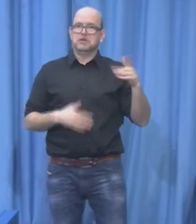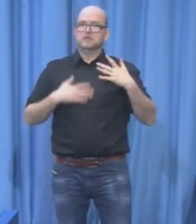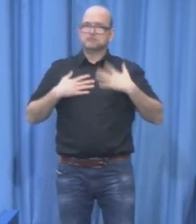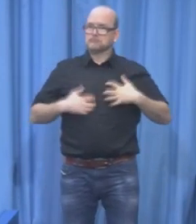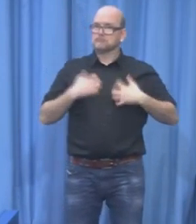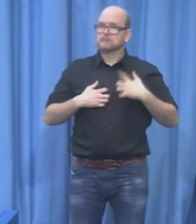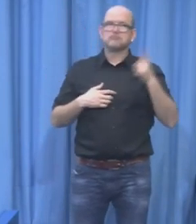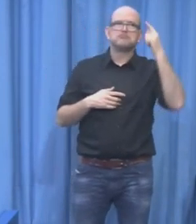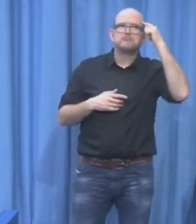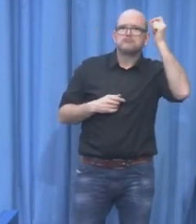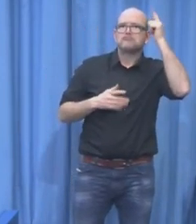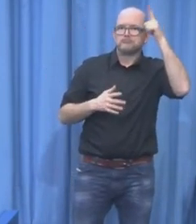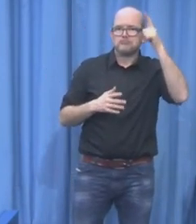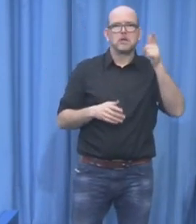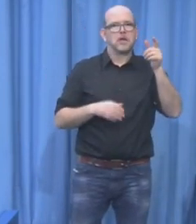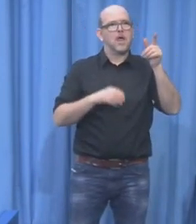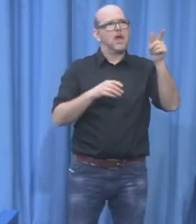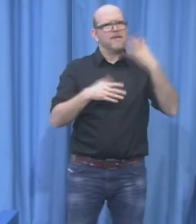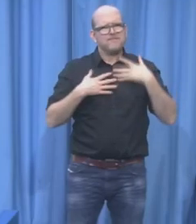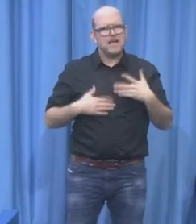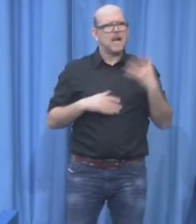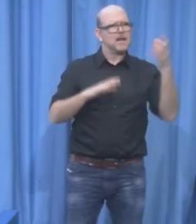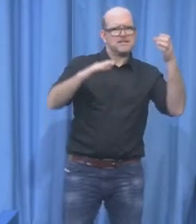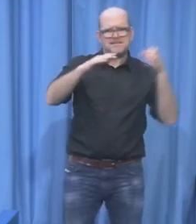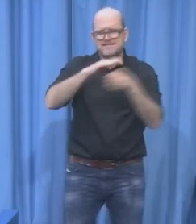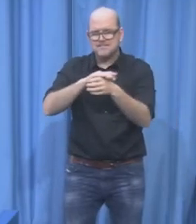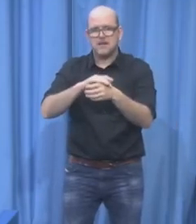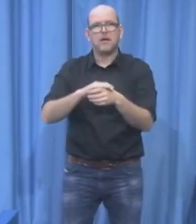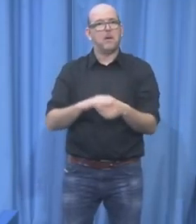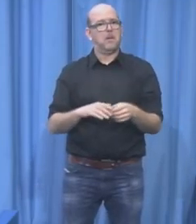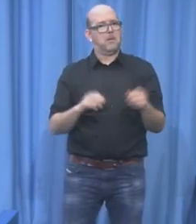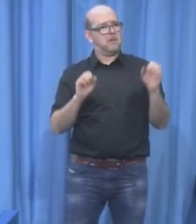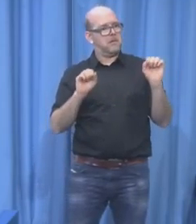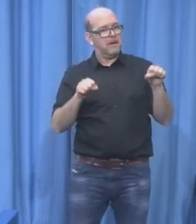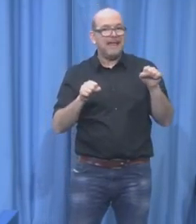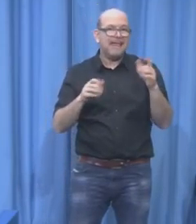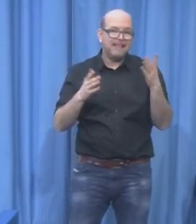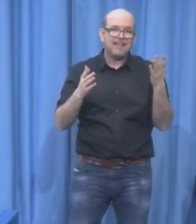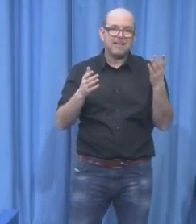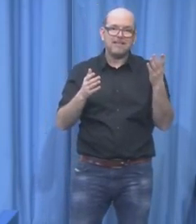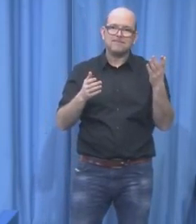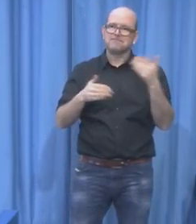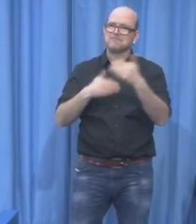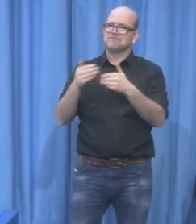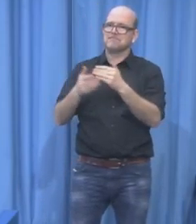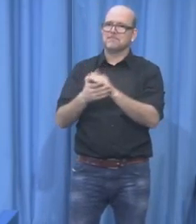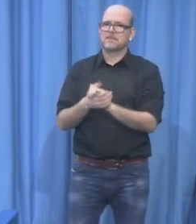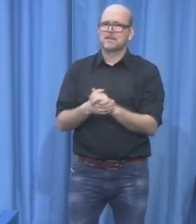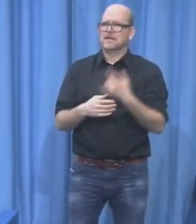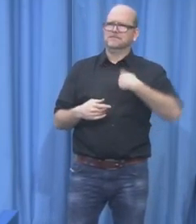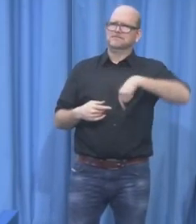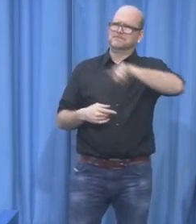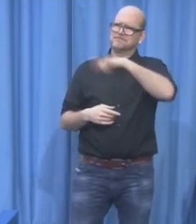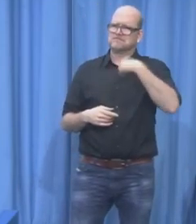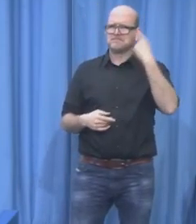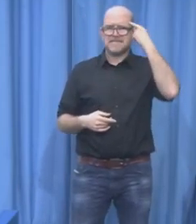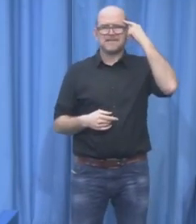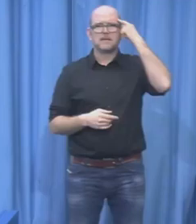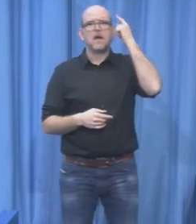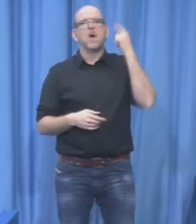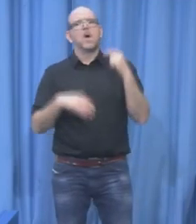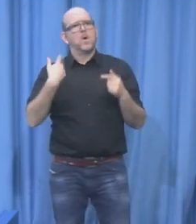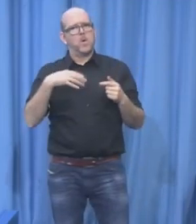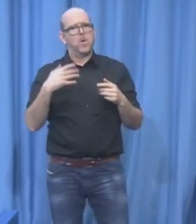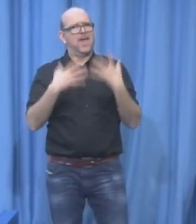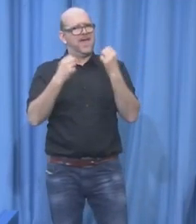program. So why summer employment? I'm going to power through these next couple slides because I know I'm running out of time. I got the sign, so.